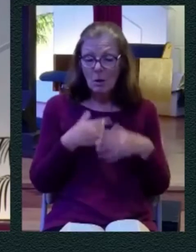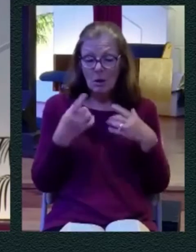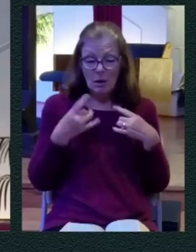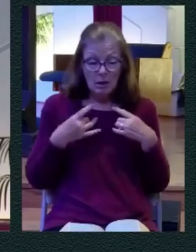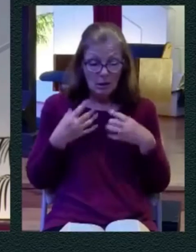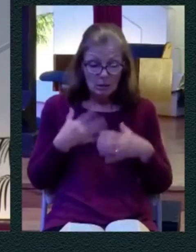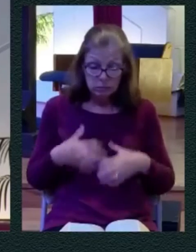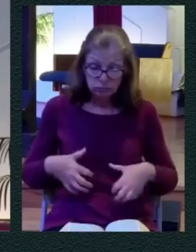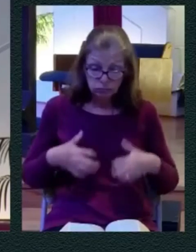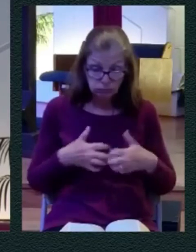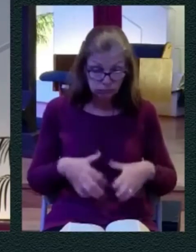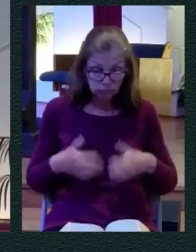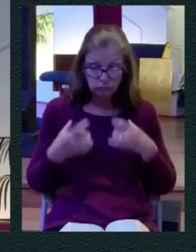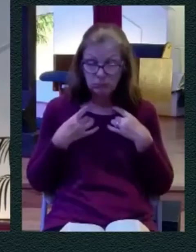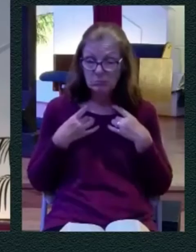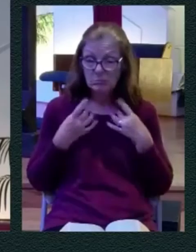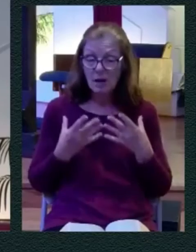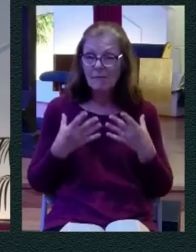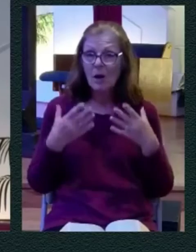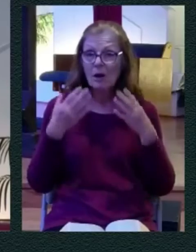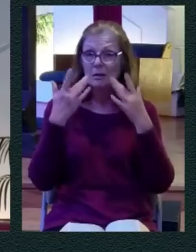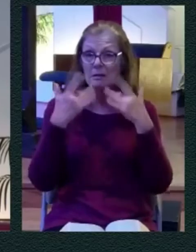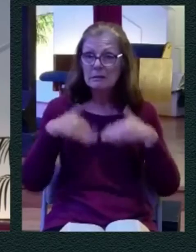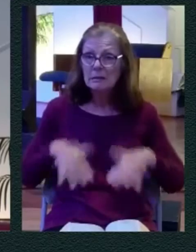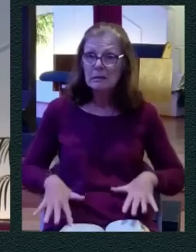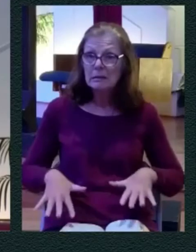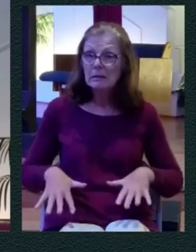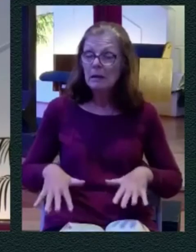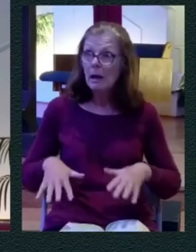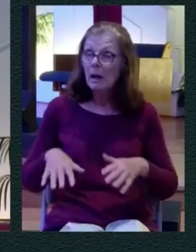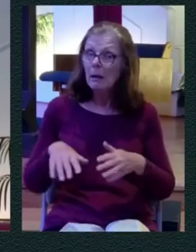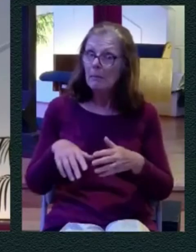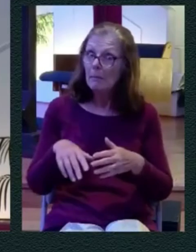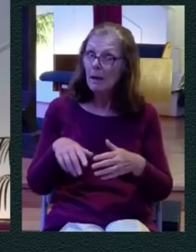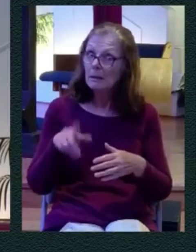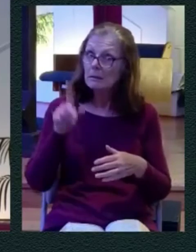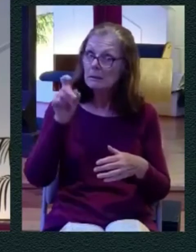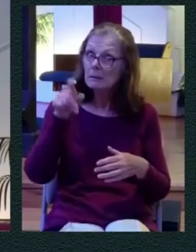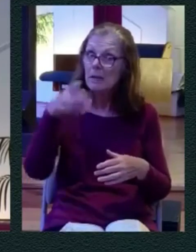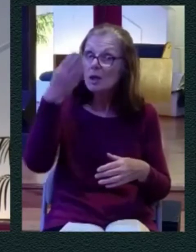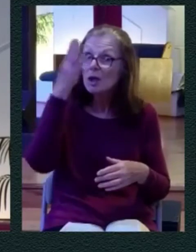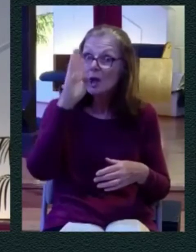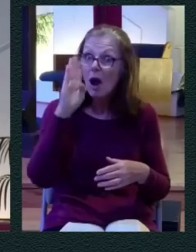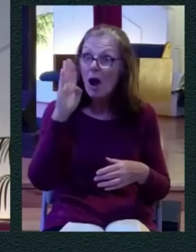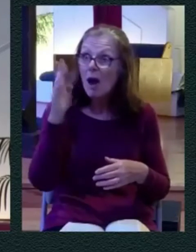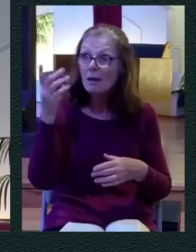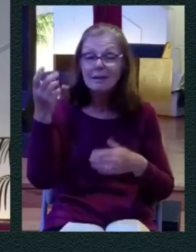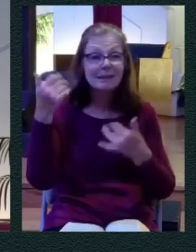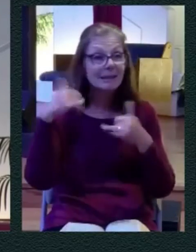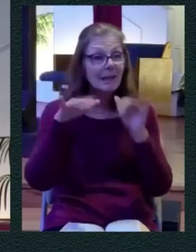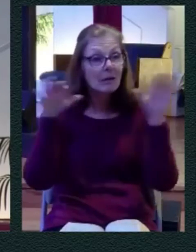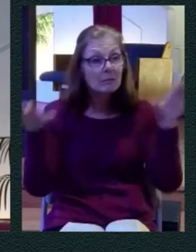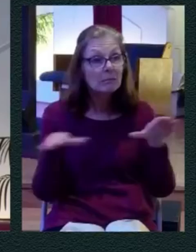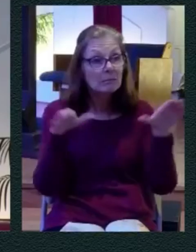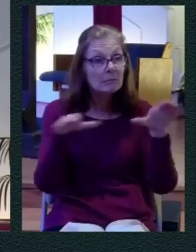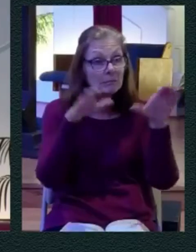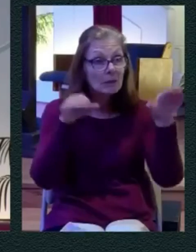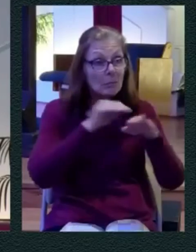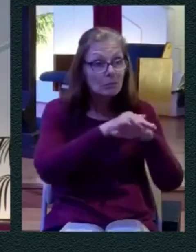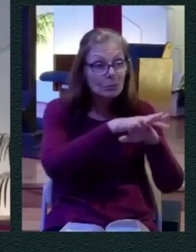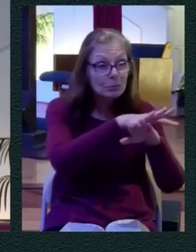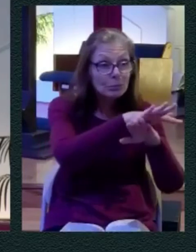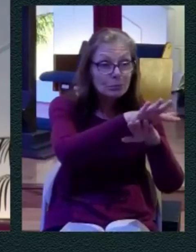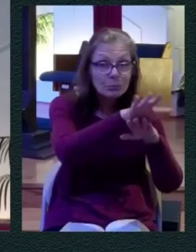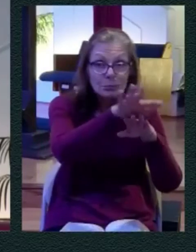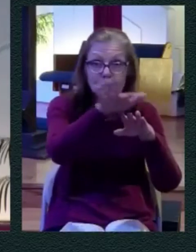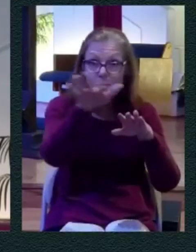it possible that this is God pursuing us because He loves us and He knows we've drifted?